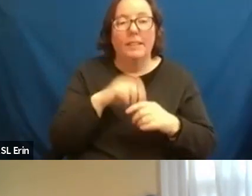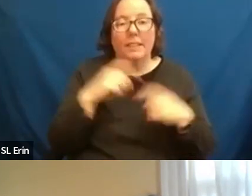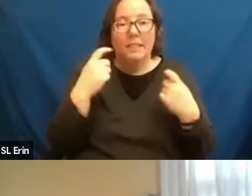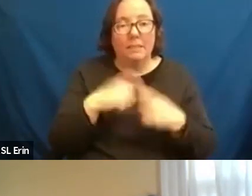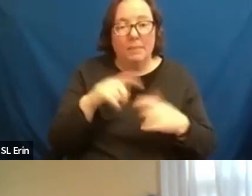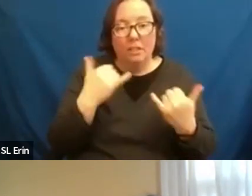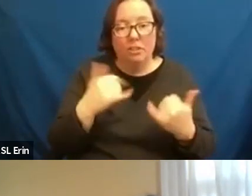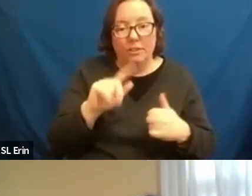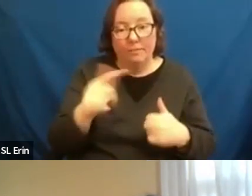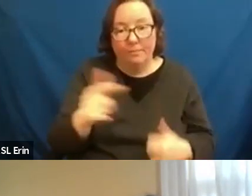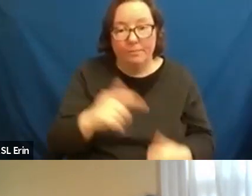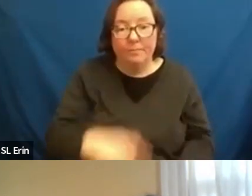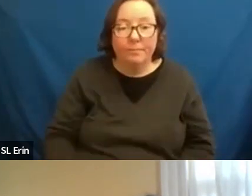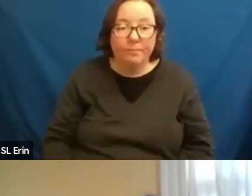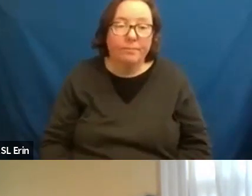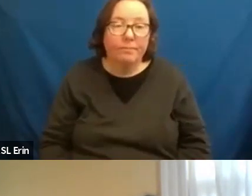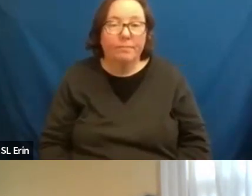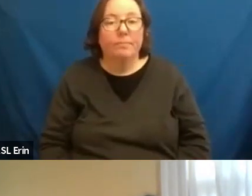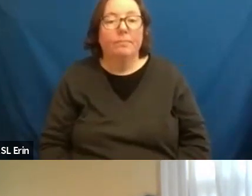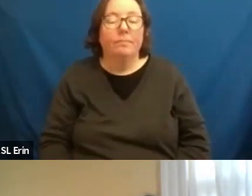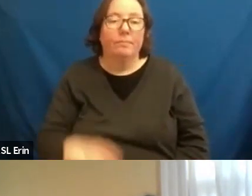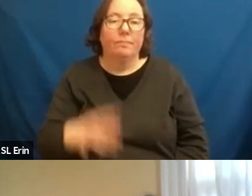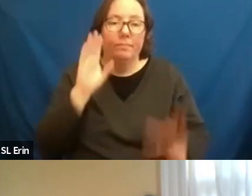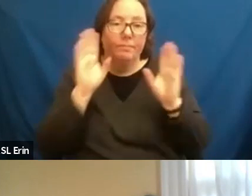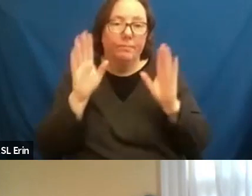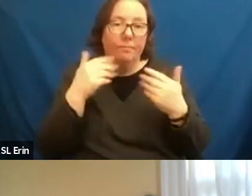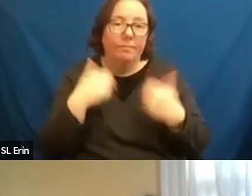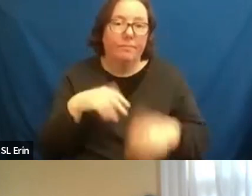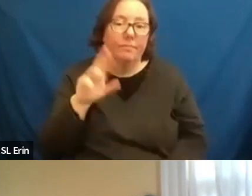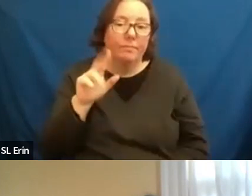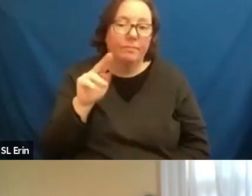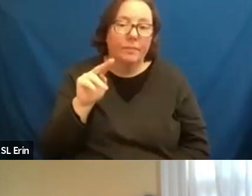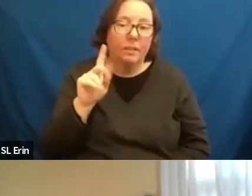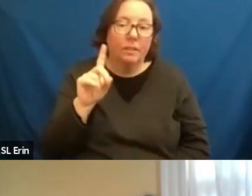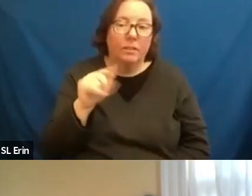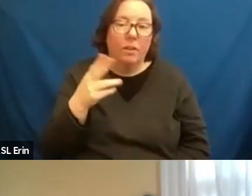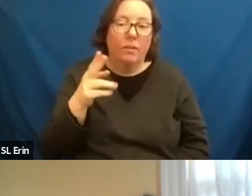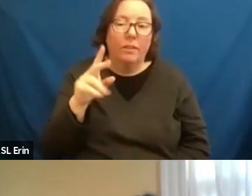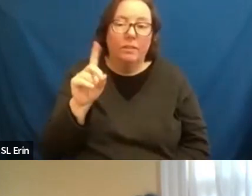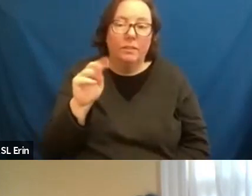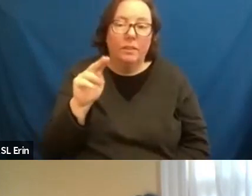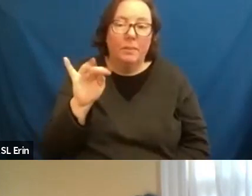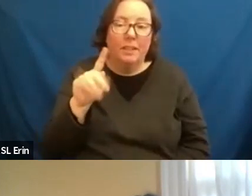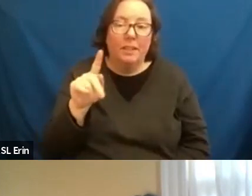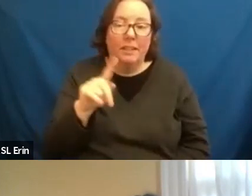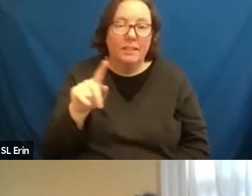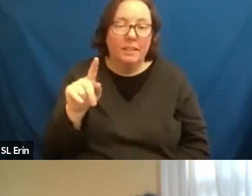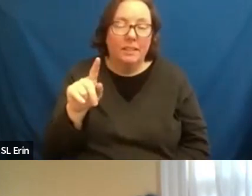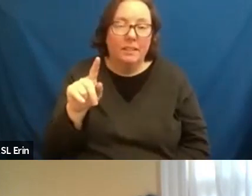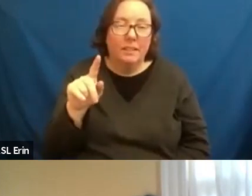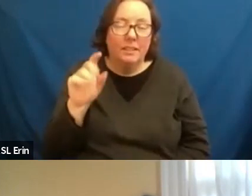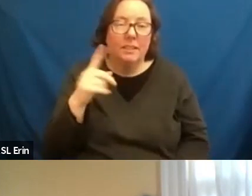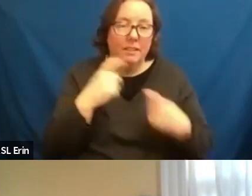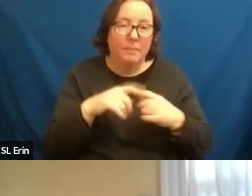Spanish? Good evening, ladies and gentlemen. My name is Randolph Dominguez. I'm going to be your Spanish interpreter for